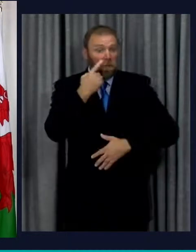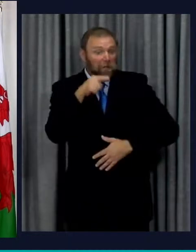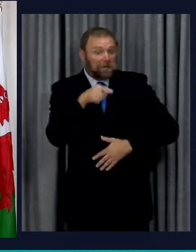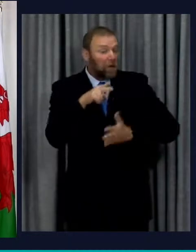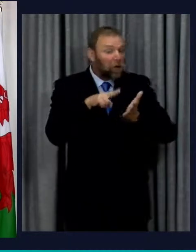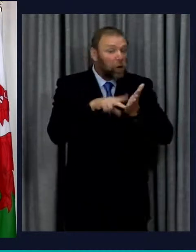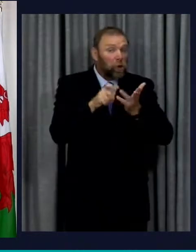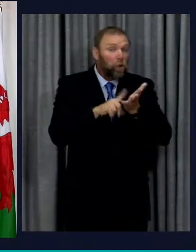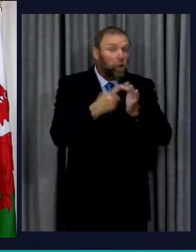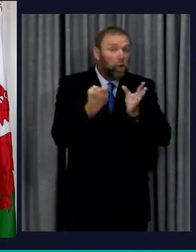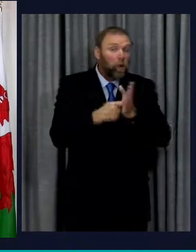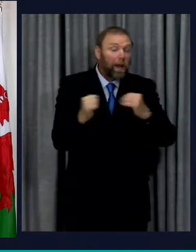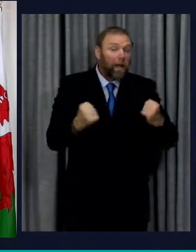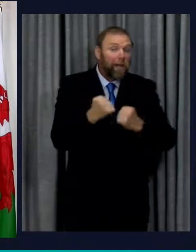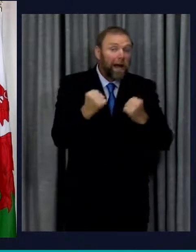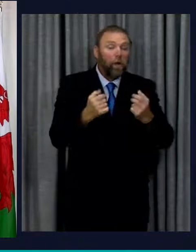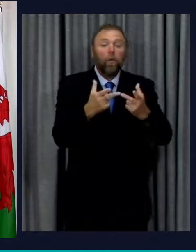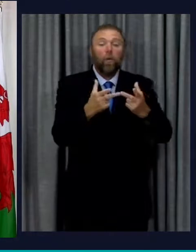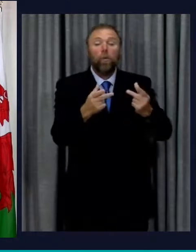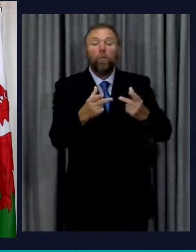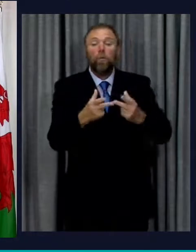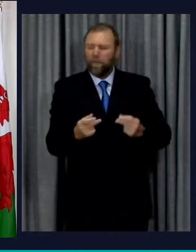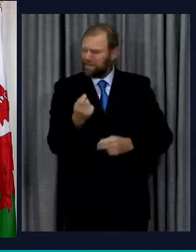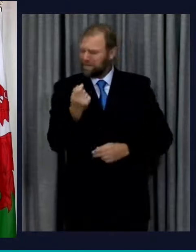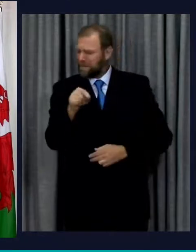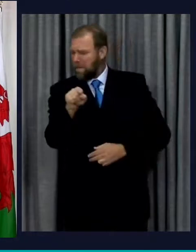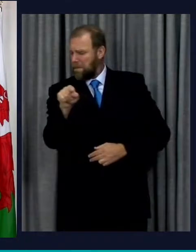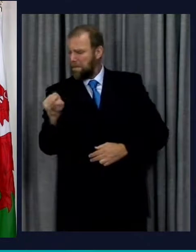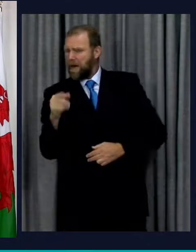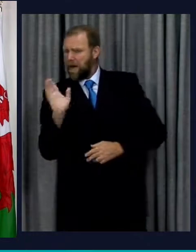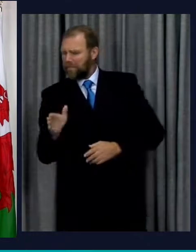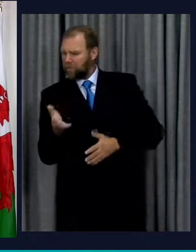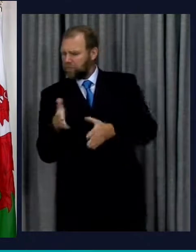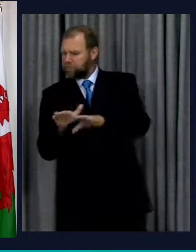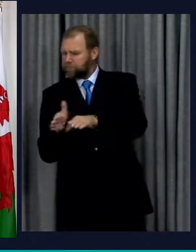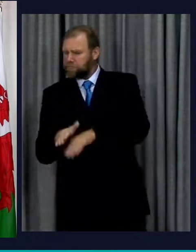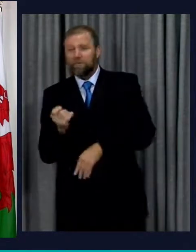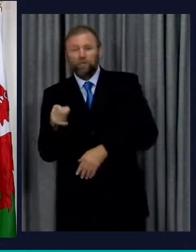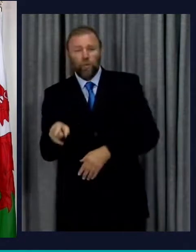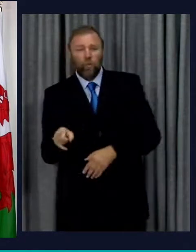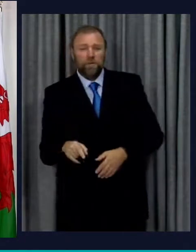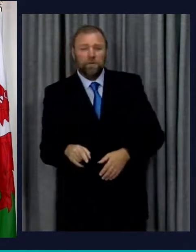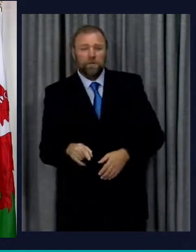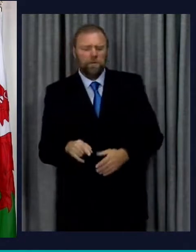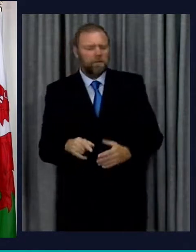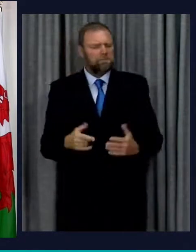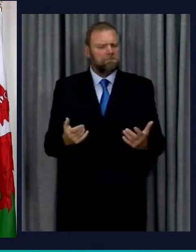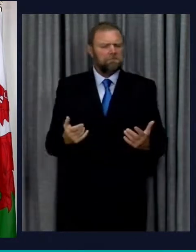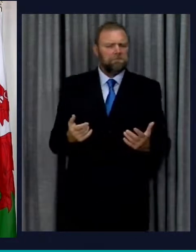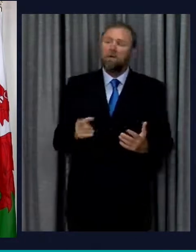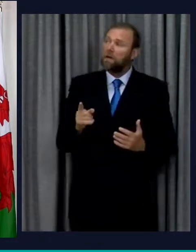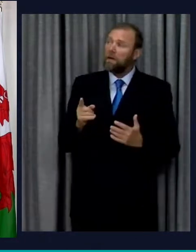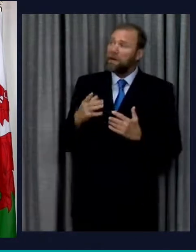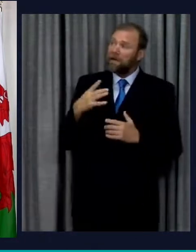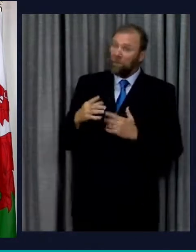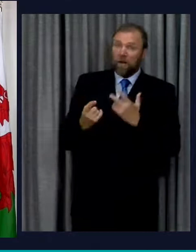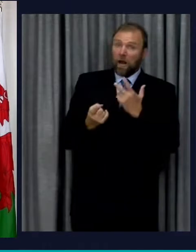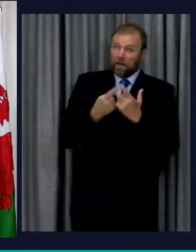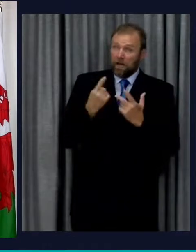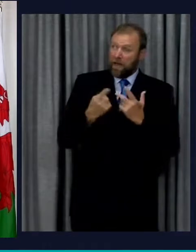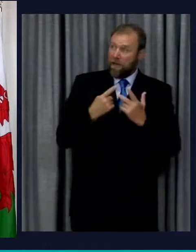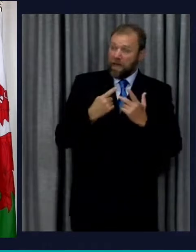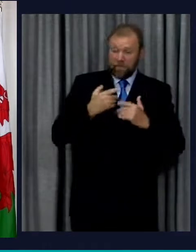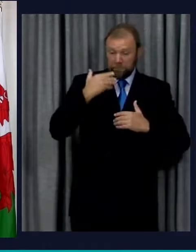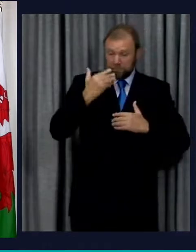couple of different sites where they're going to have to be decommissioned in the not too distant future. And if there is going to be another generation of nuclear